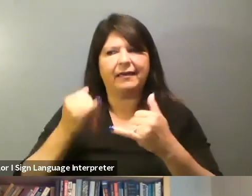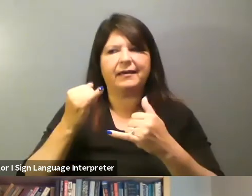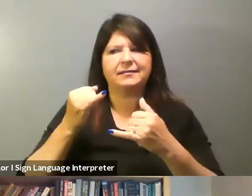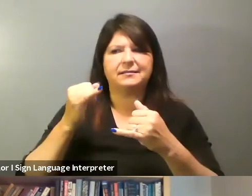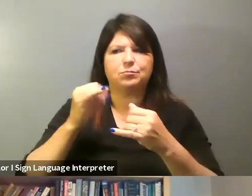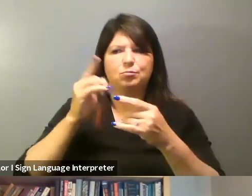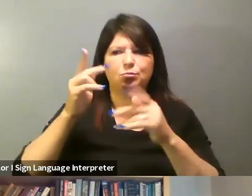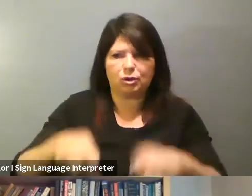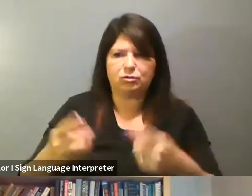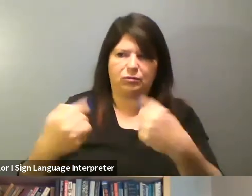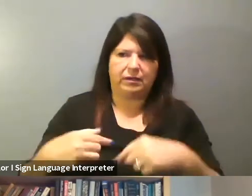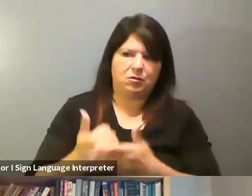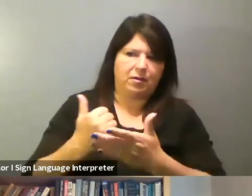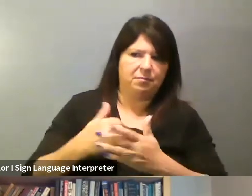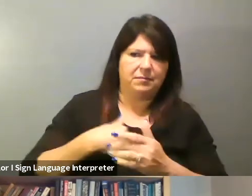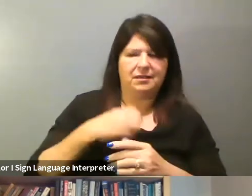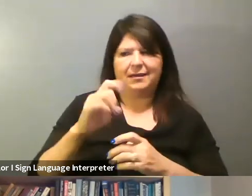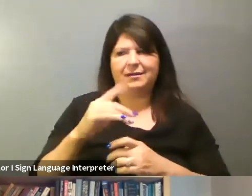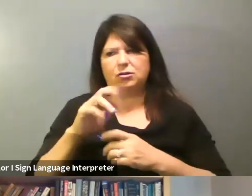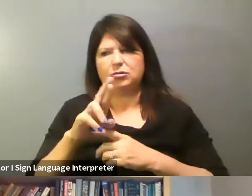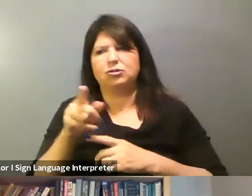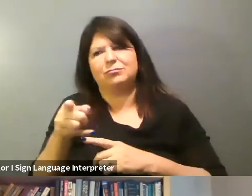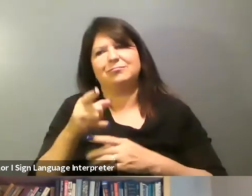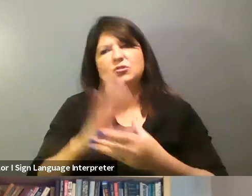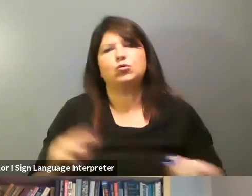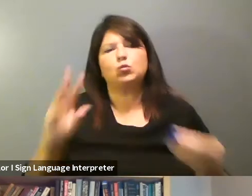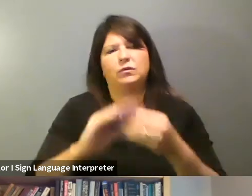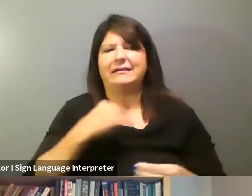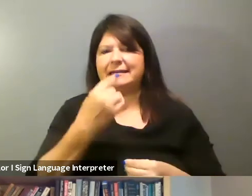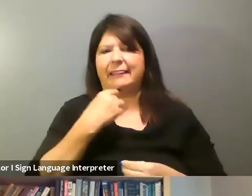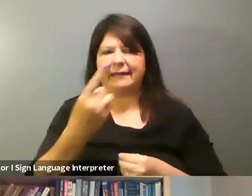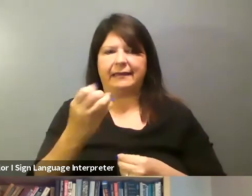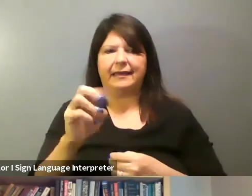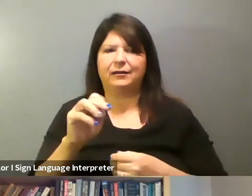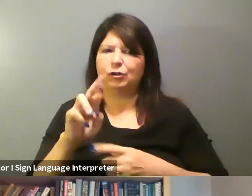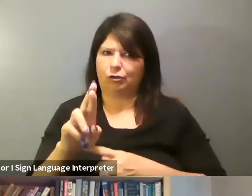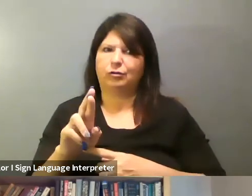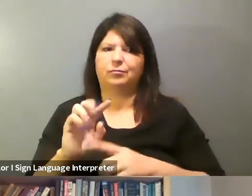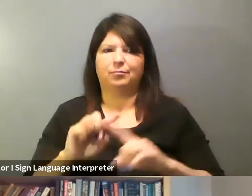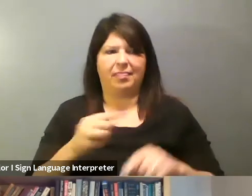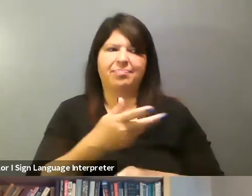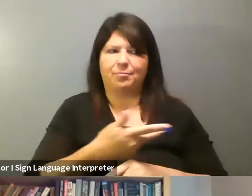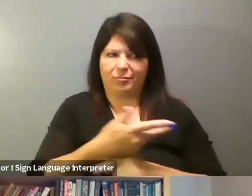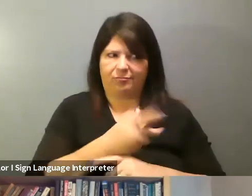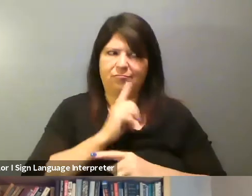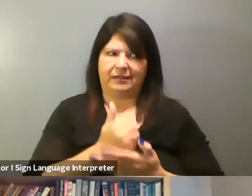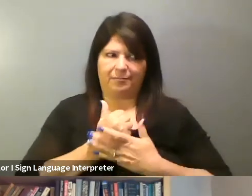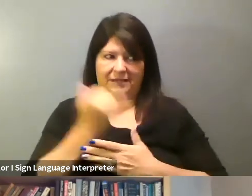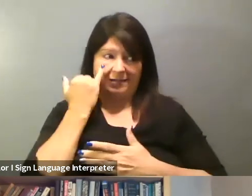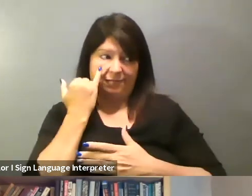So it's me, but without these three people, it would have been very, I don't know if I would have been able to do